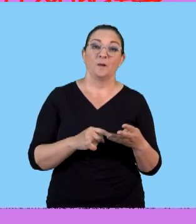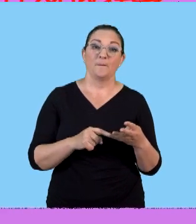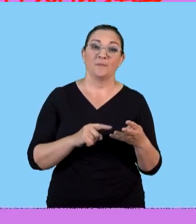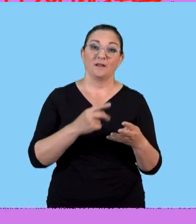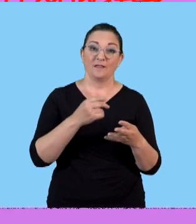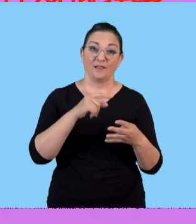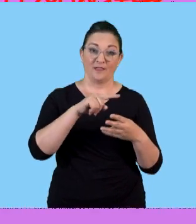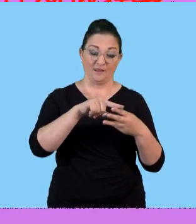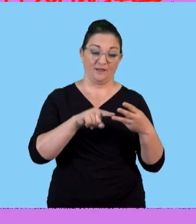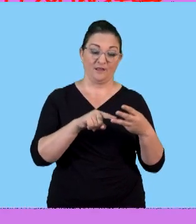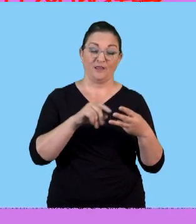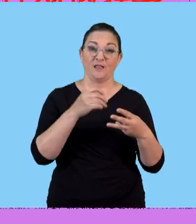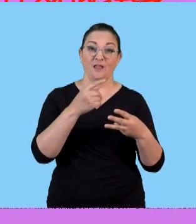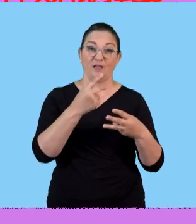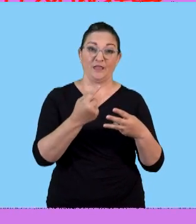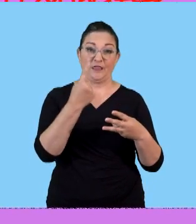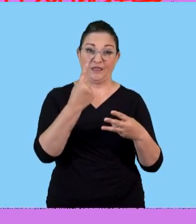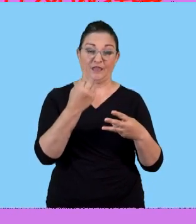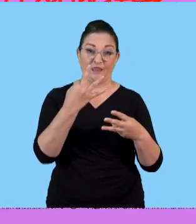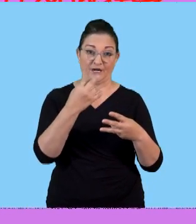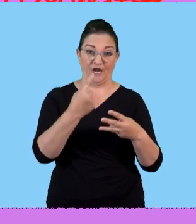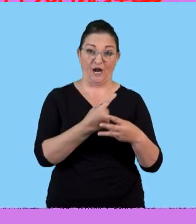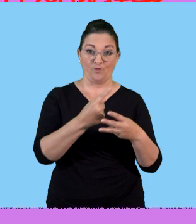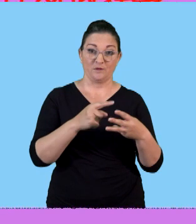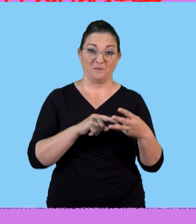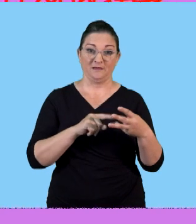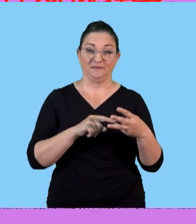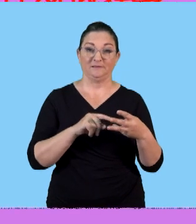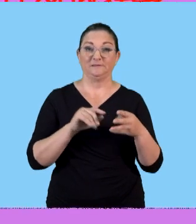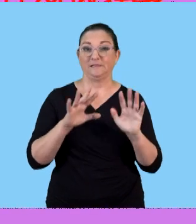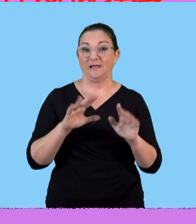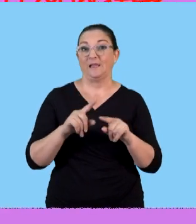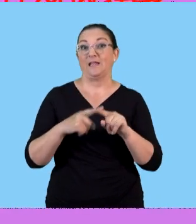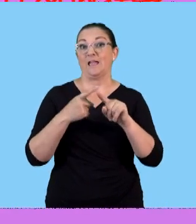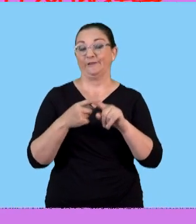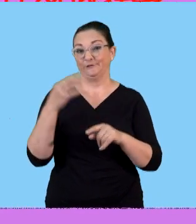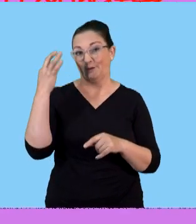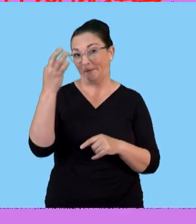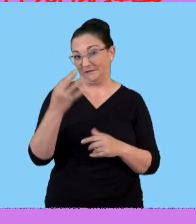give me 3 hours. Then there's the 10 minutes extra that we go to